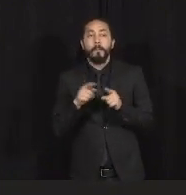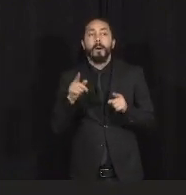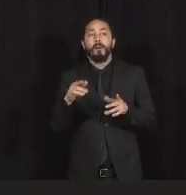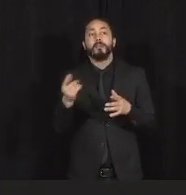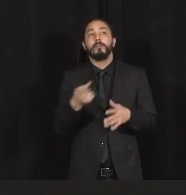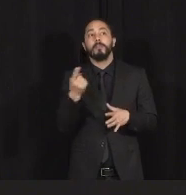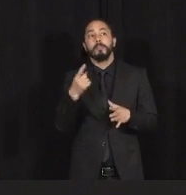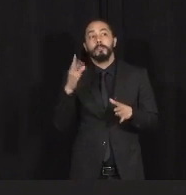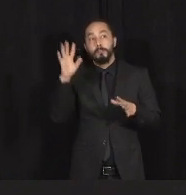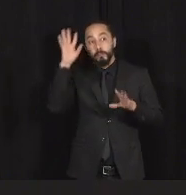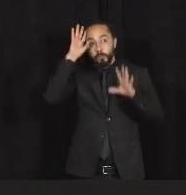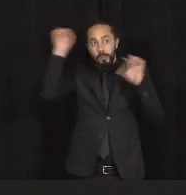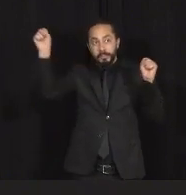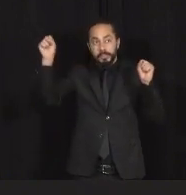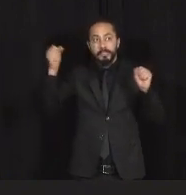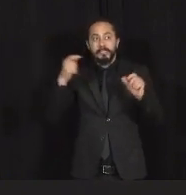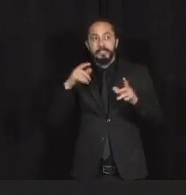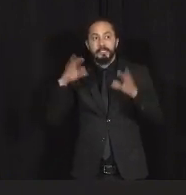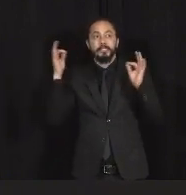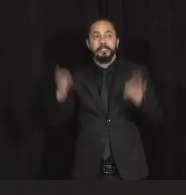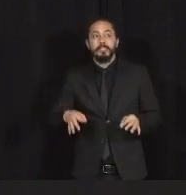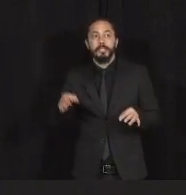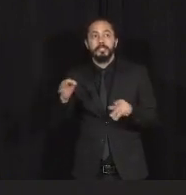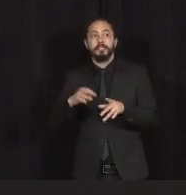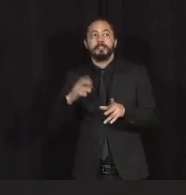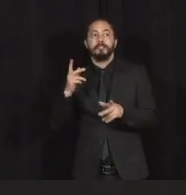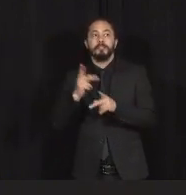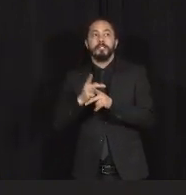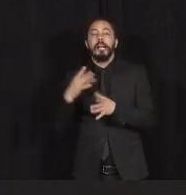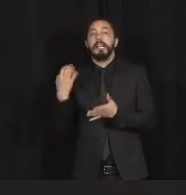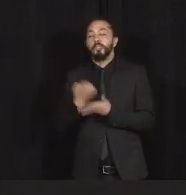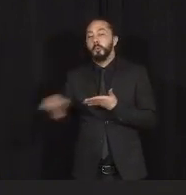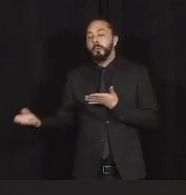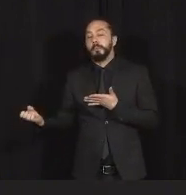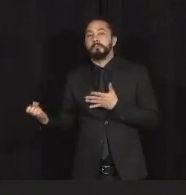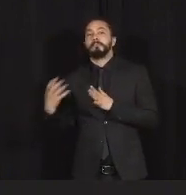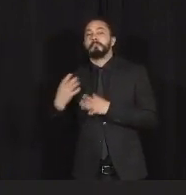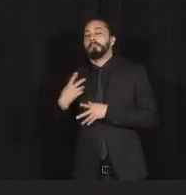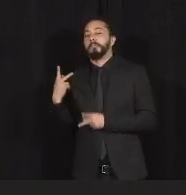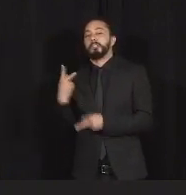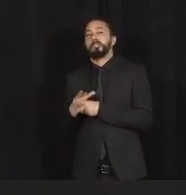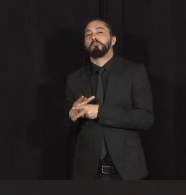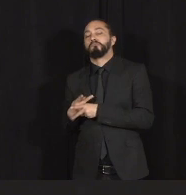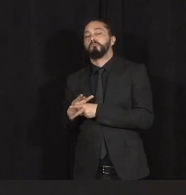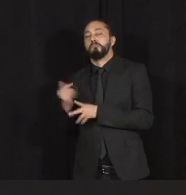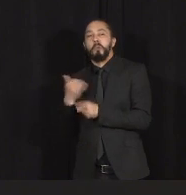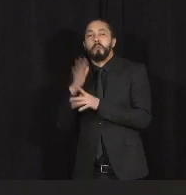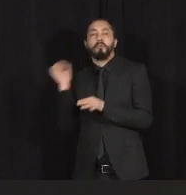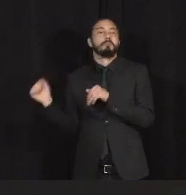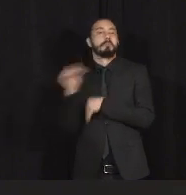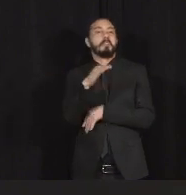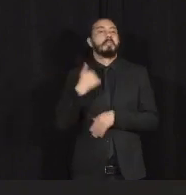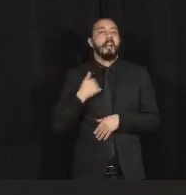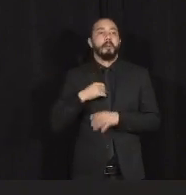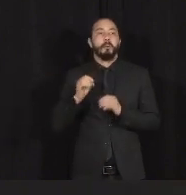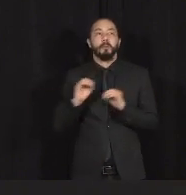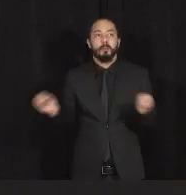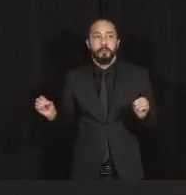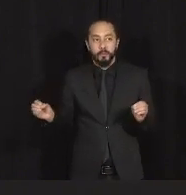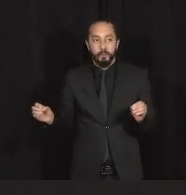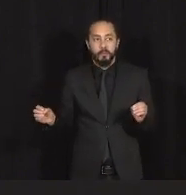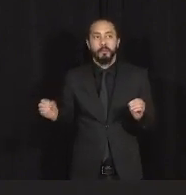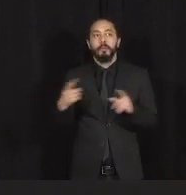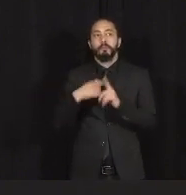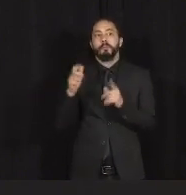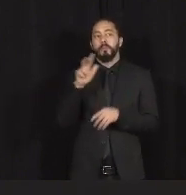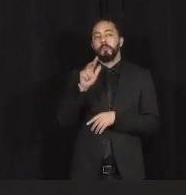Will your projections change if we're not able to procure some of those N95 masks from the United States? I think